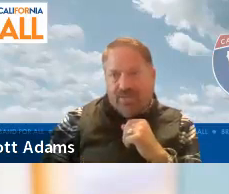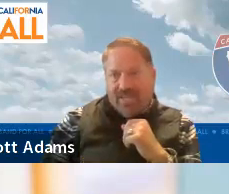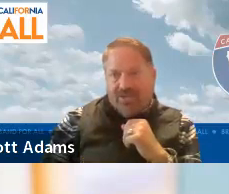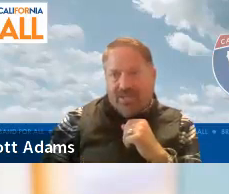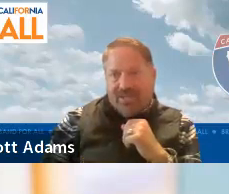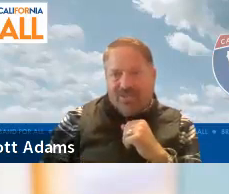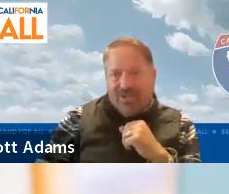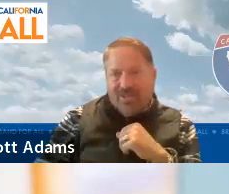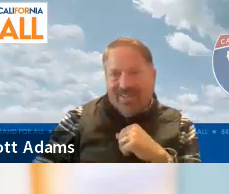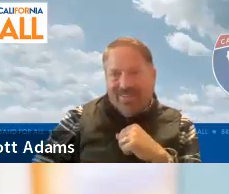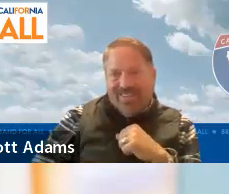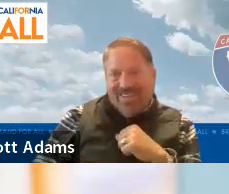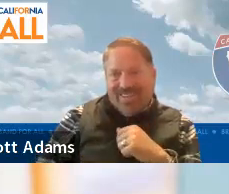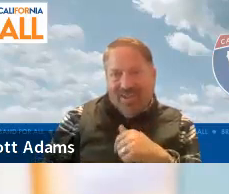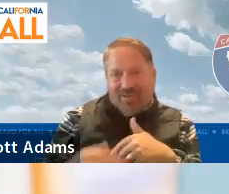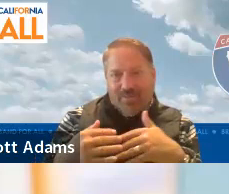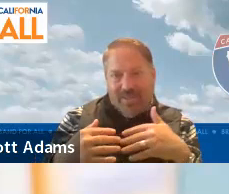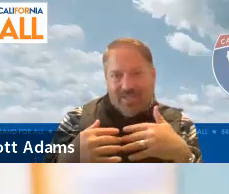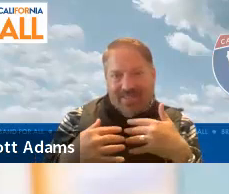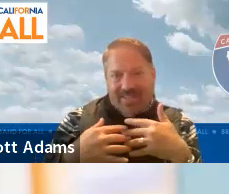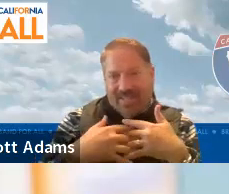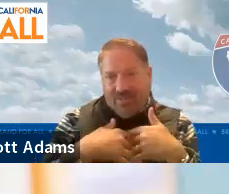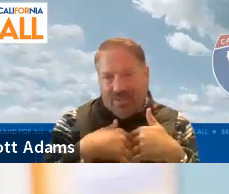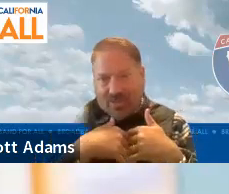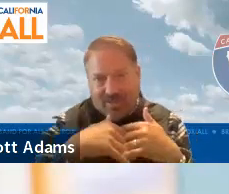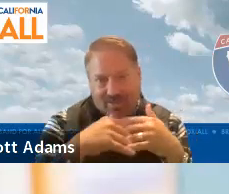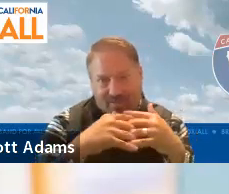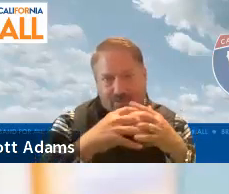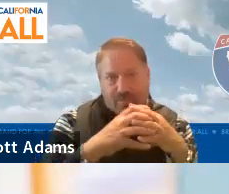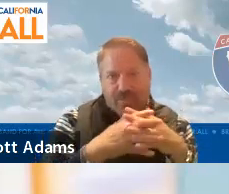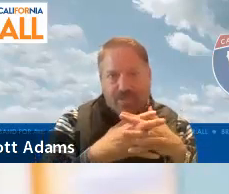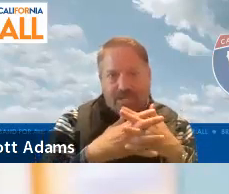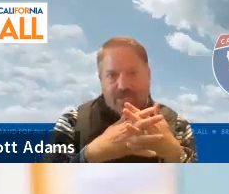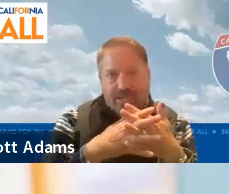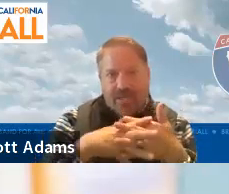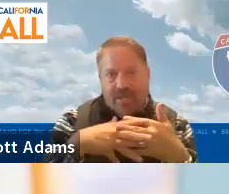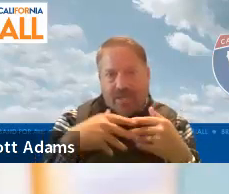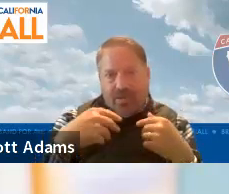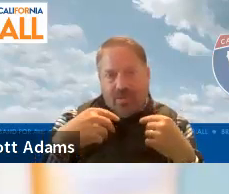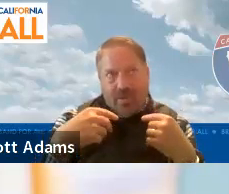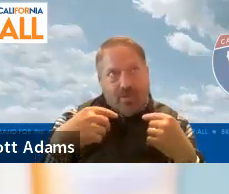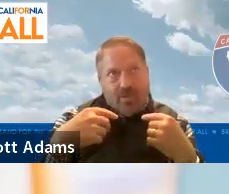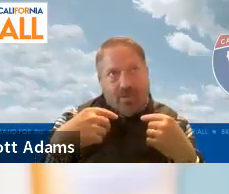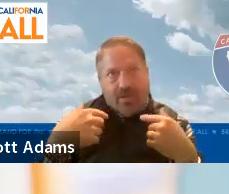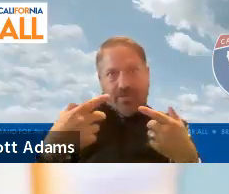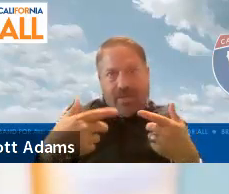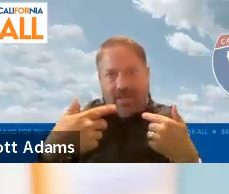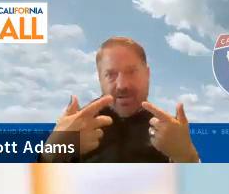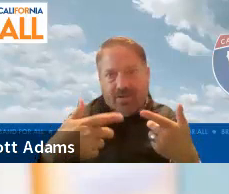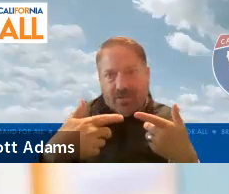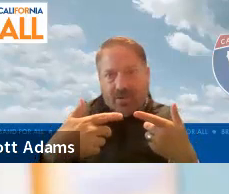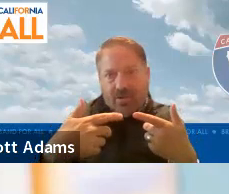digital navigation. And so in the health space, and I think Tina was one of the folks who mentioned that, is like, you know,